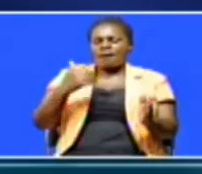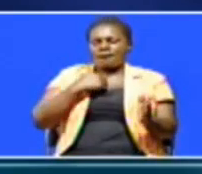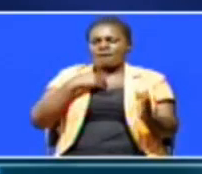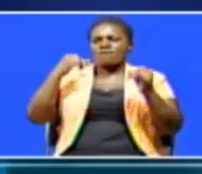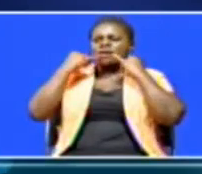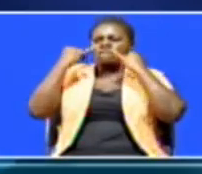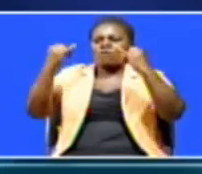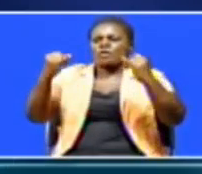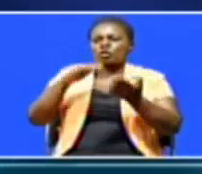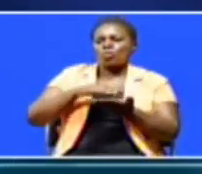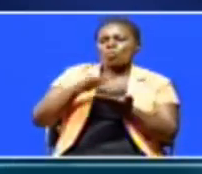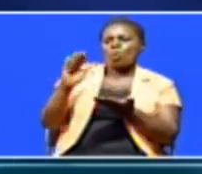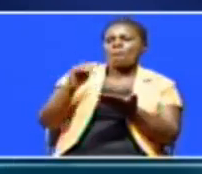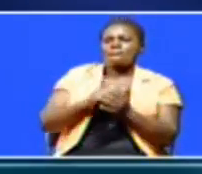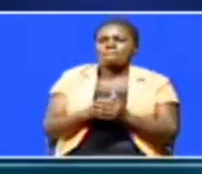details.